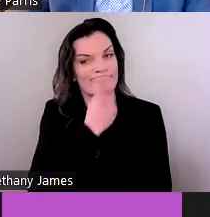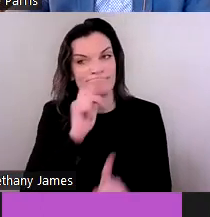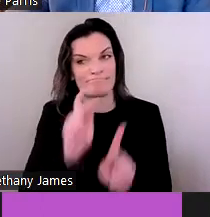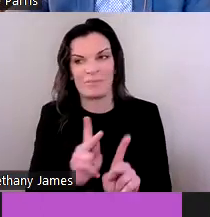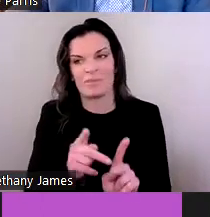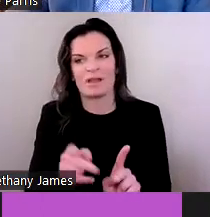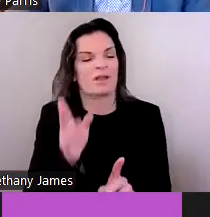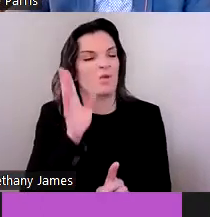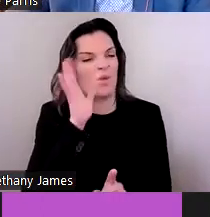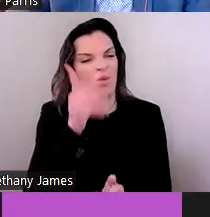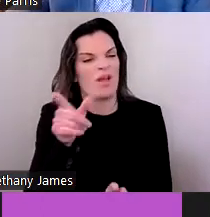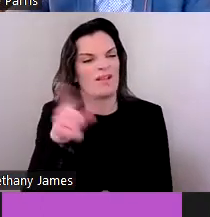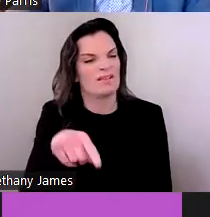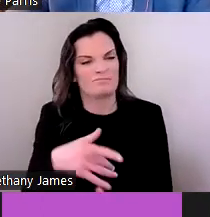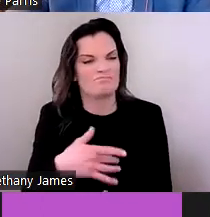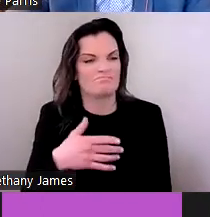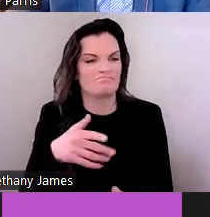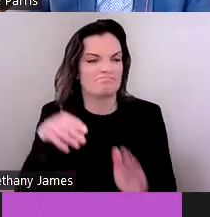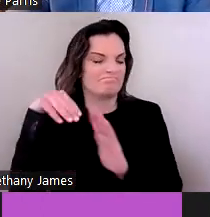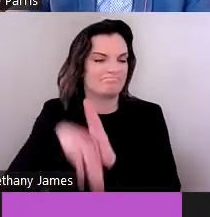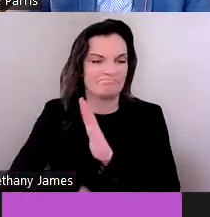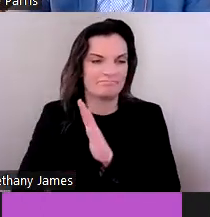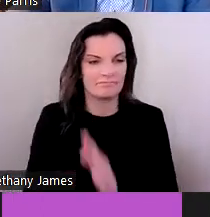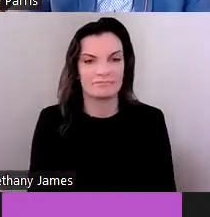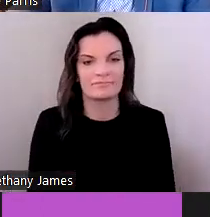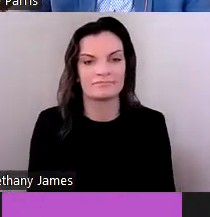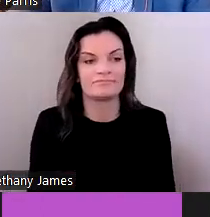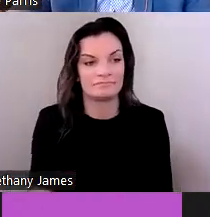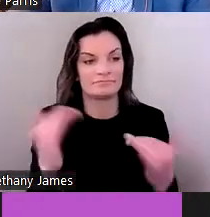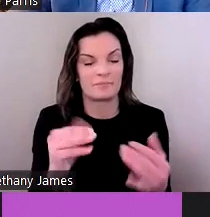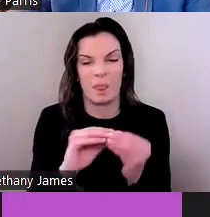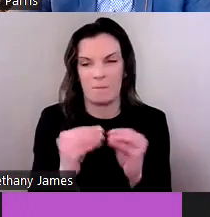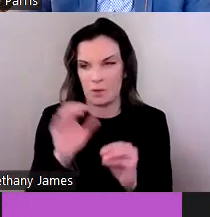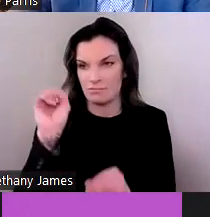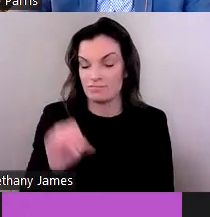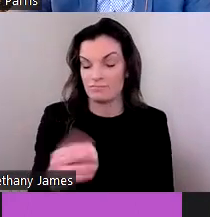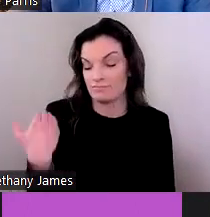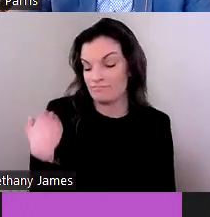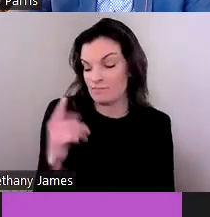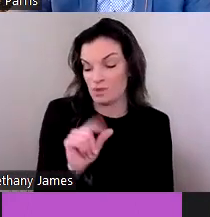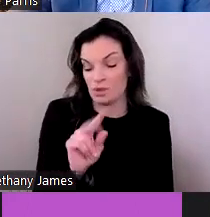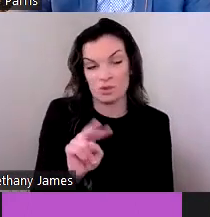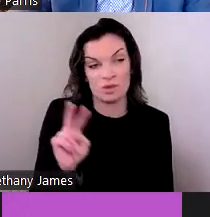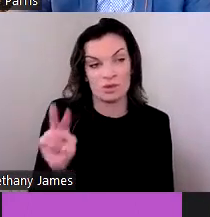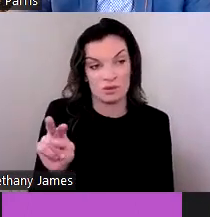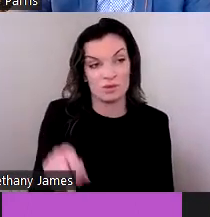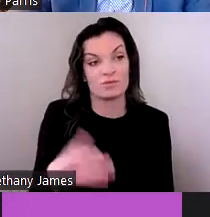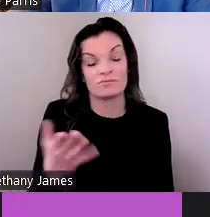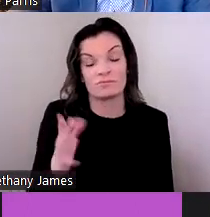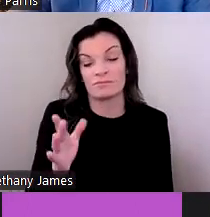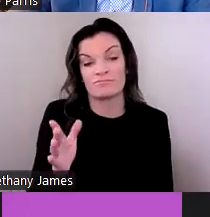Again, just some quick stats again. In 2022, 81% of workers report